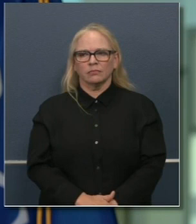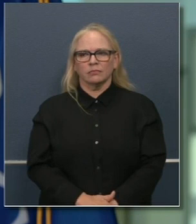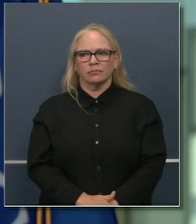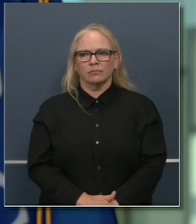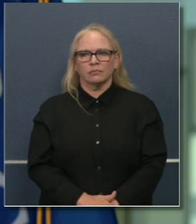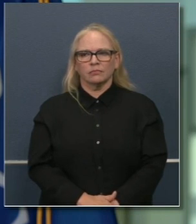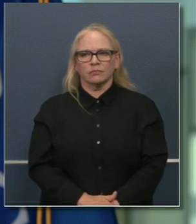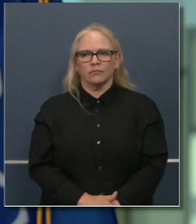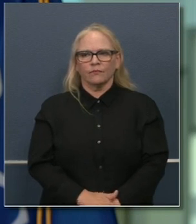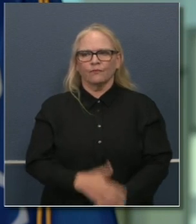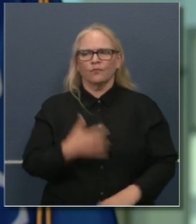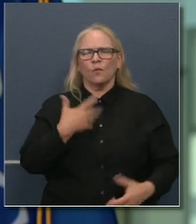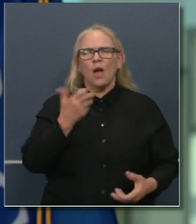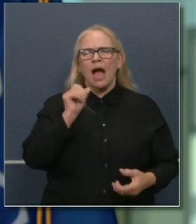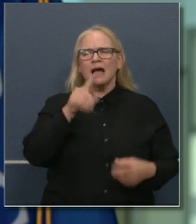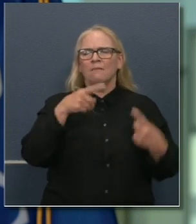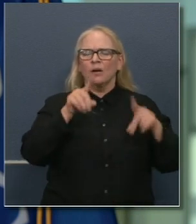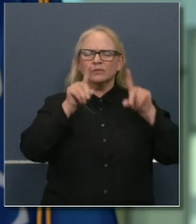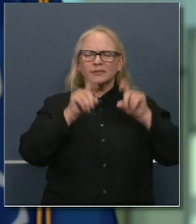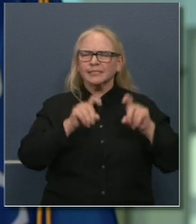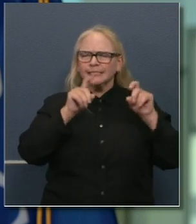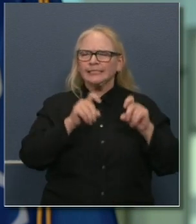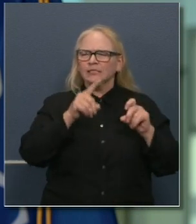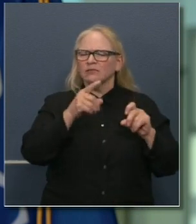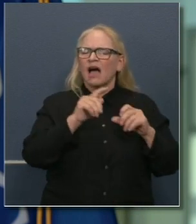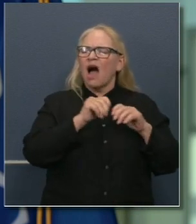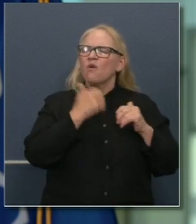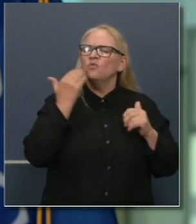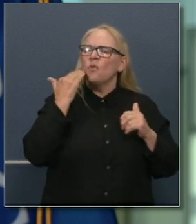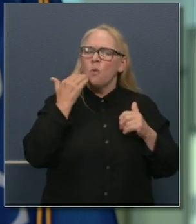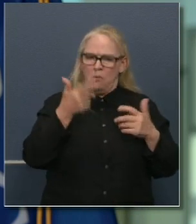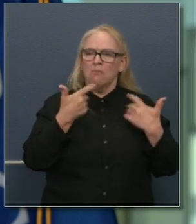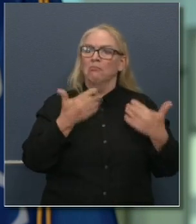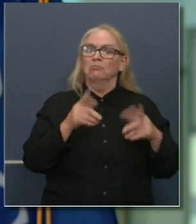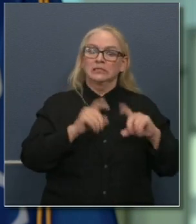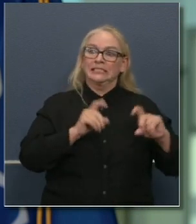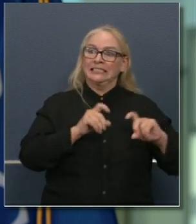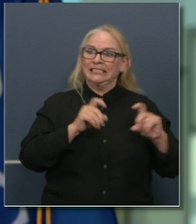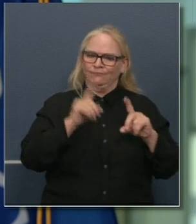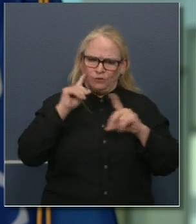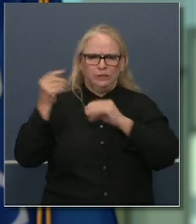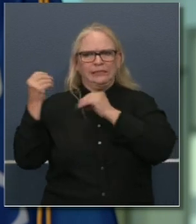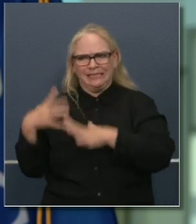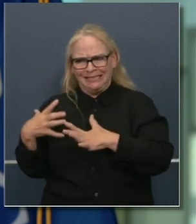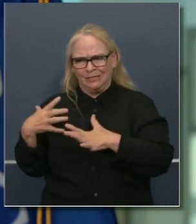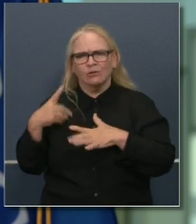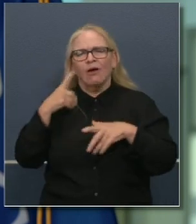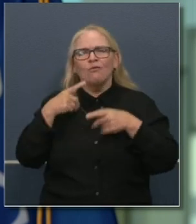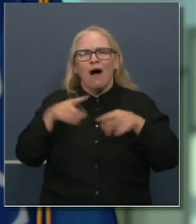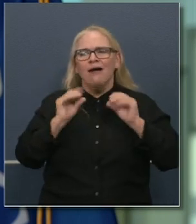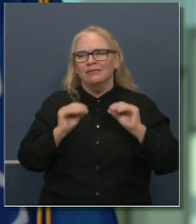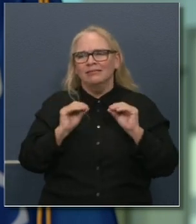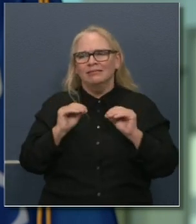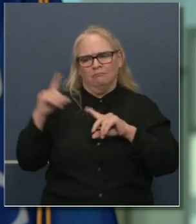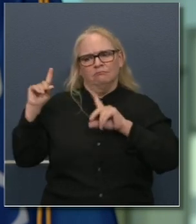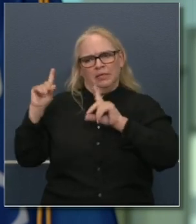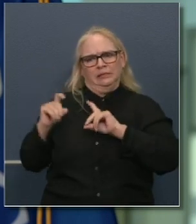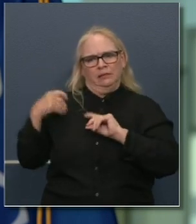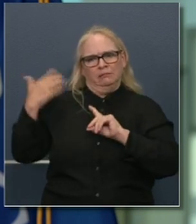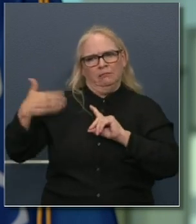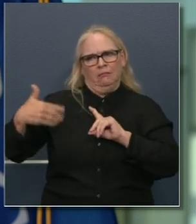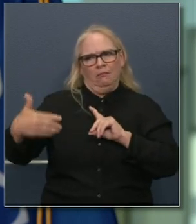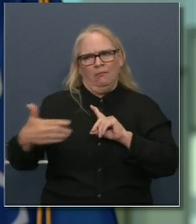of educators to get tested every other month? How do you pay for that, and how do you make sure there's the capacity? Well, as